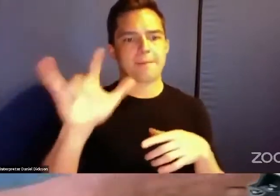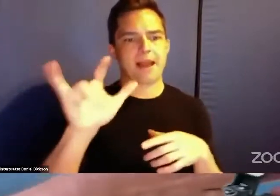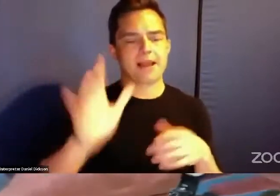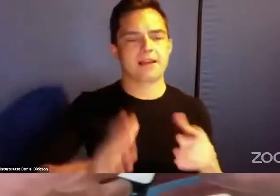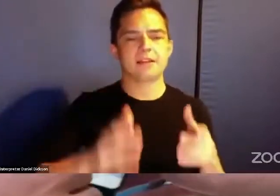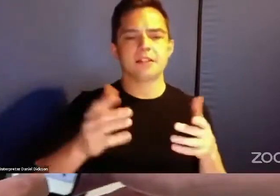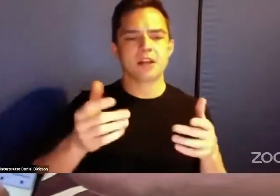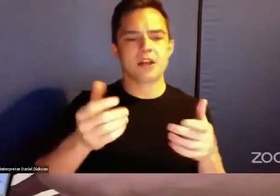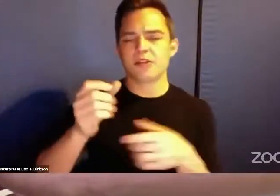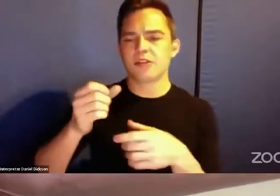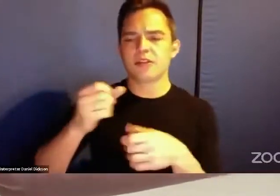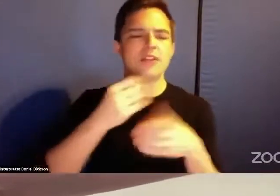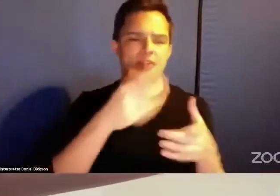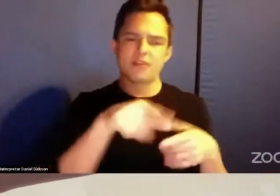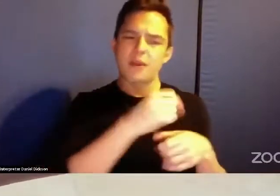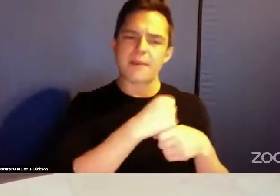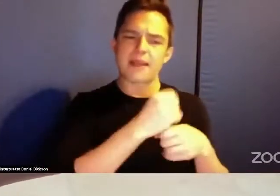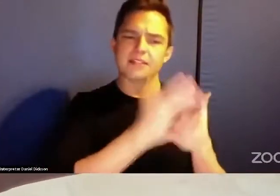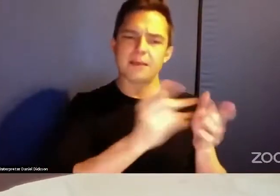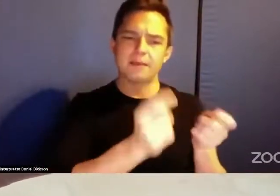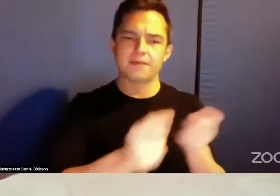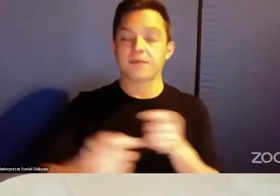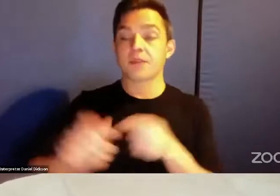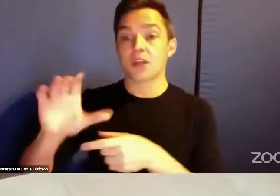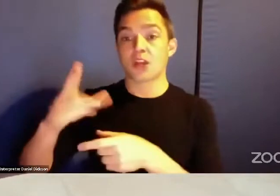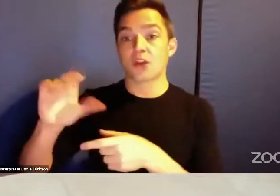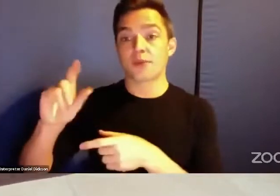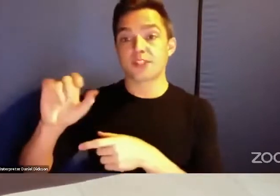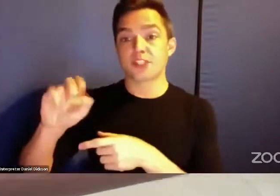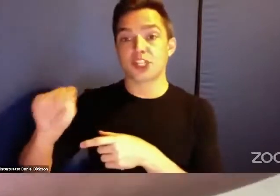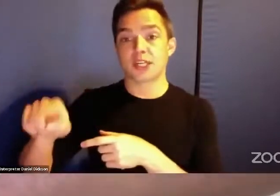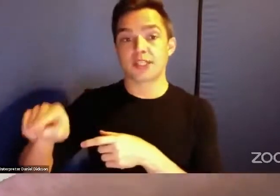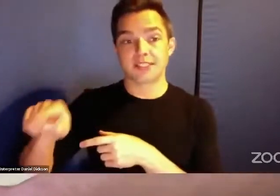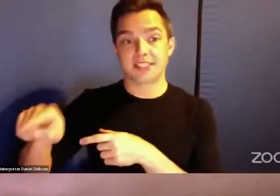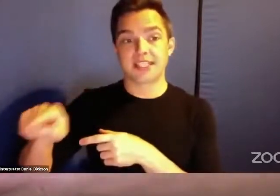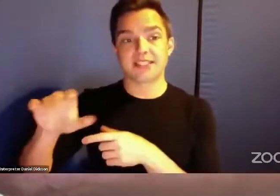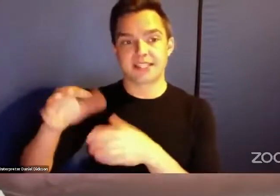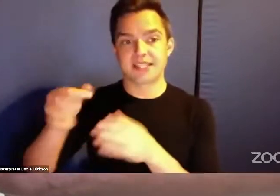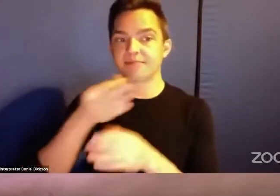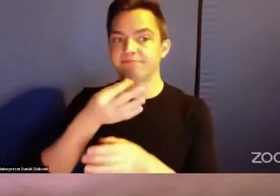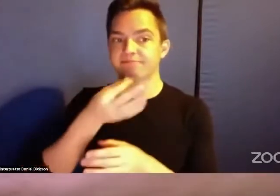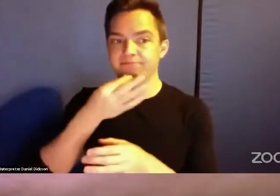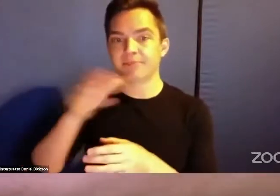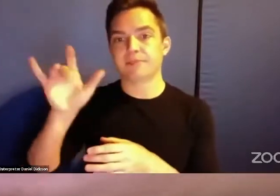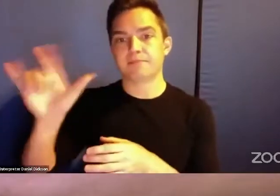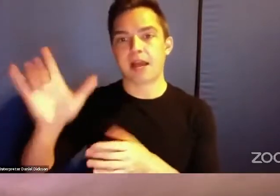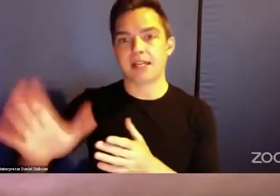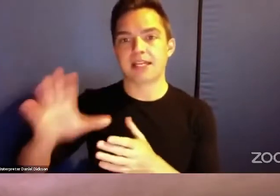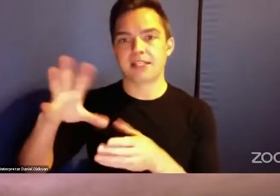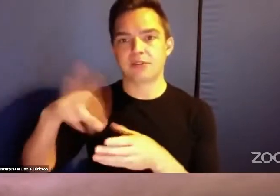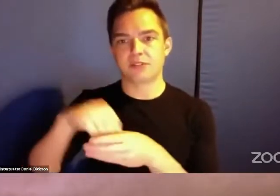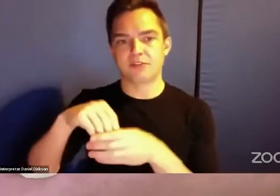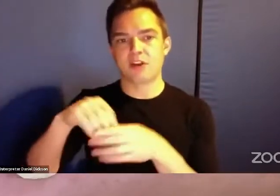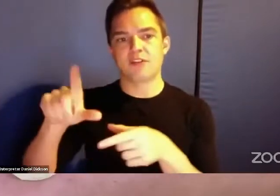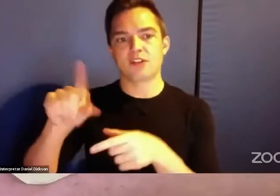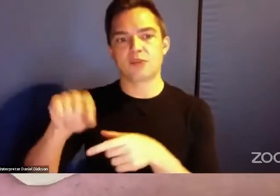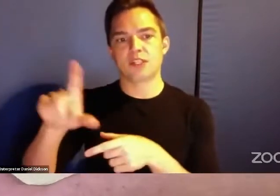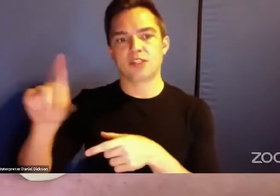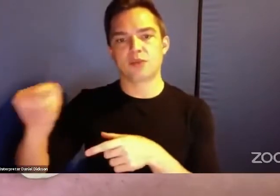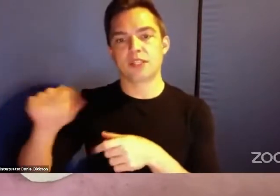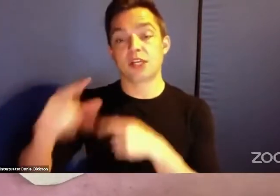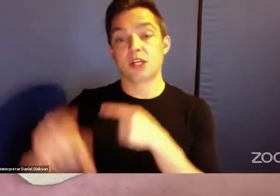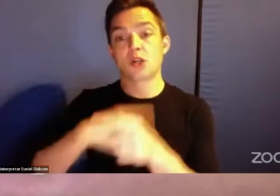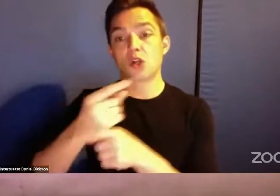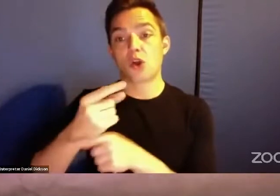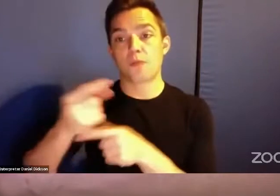Christian is also an experienced CYBATHLON pilot, also took part in the CYBATHLON 2020 Global Edition. And you can see